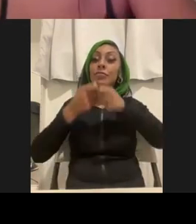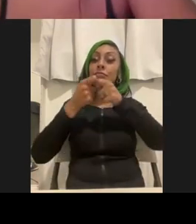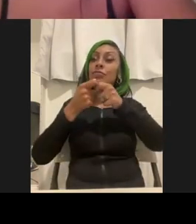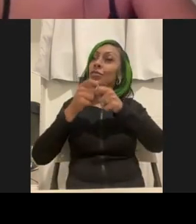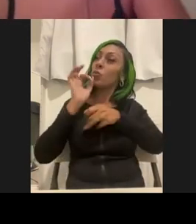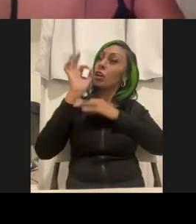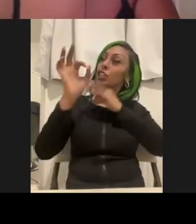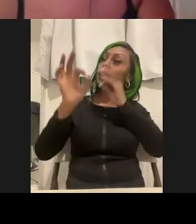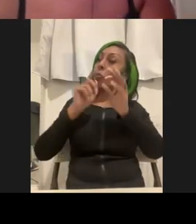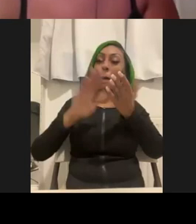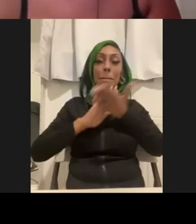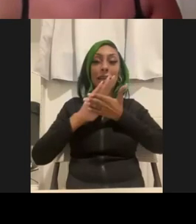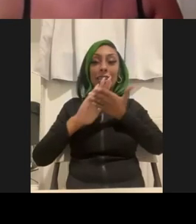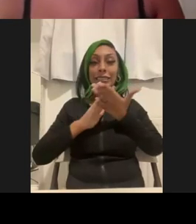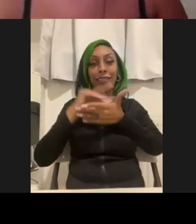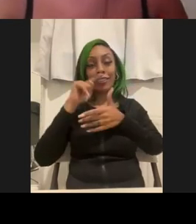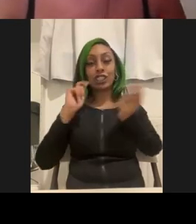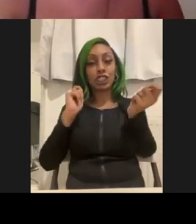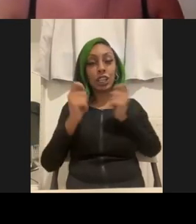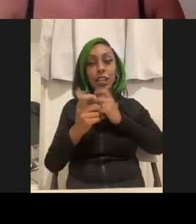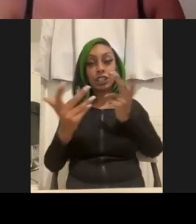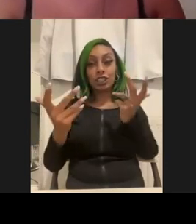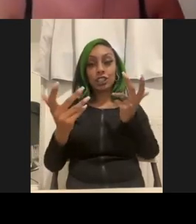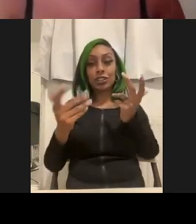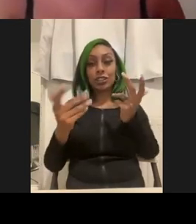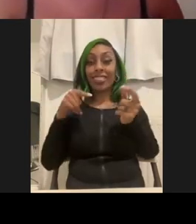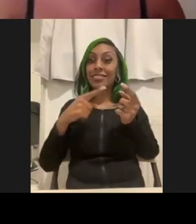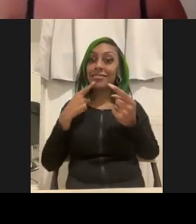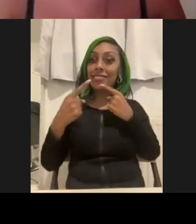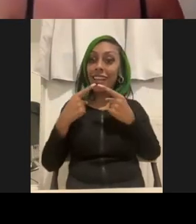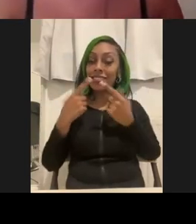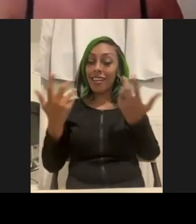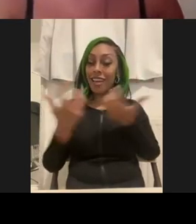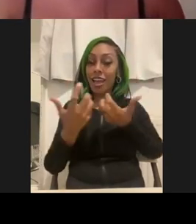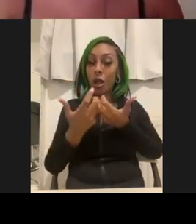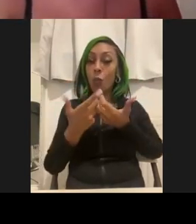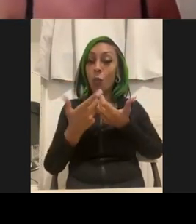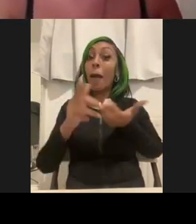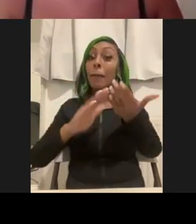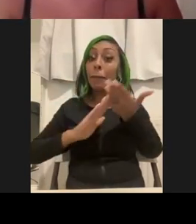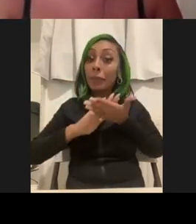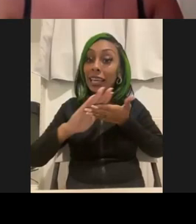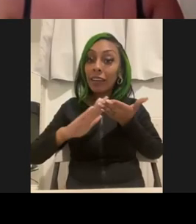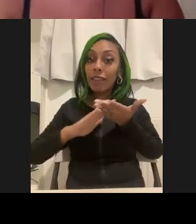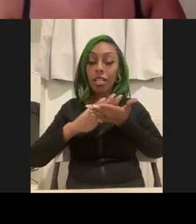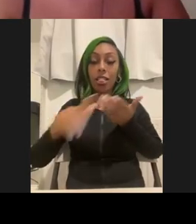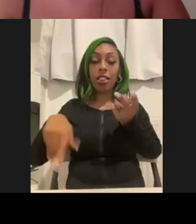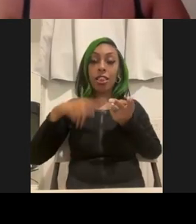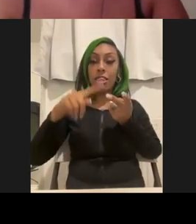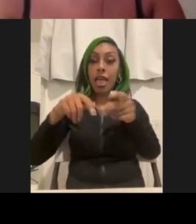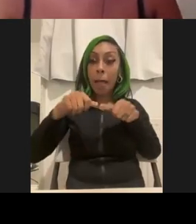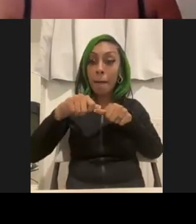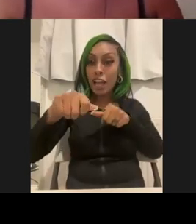this kind of change, and indeed this kind of data. Meaningful and measurable by whose